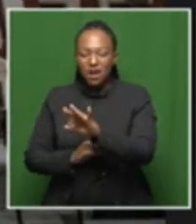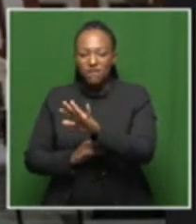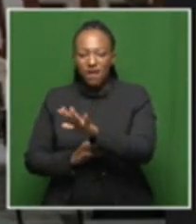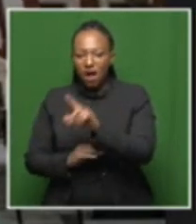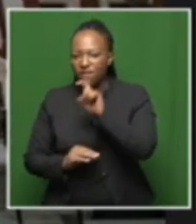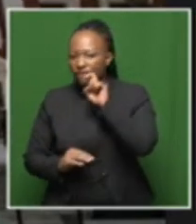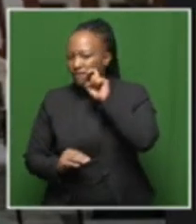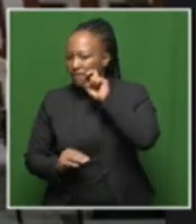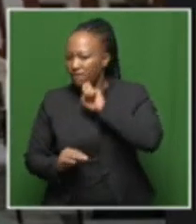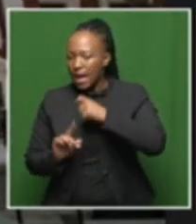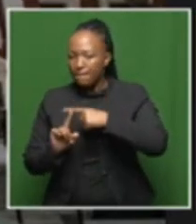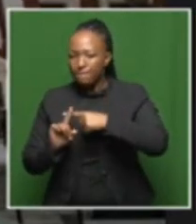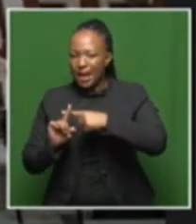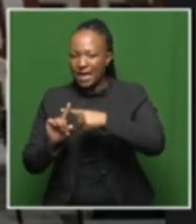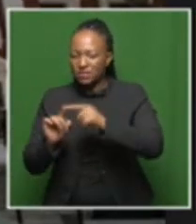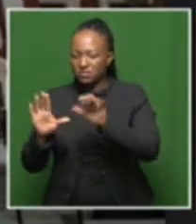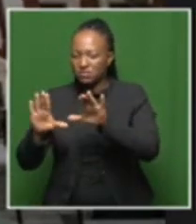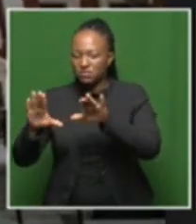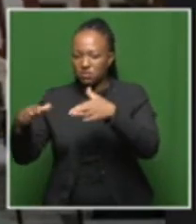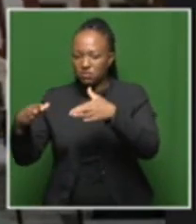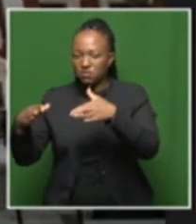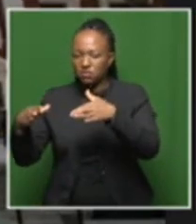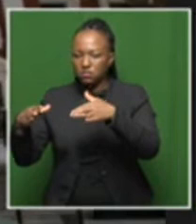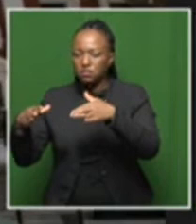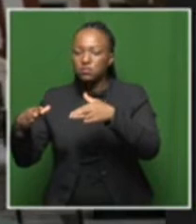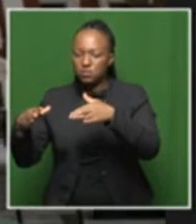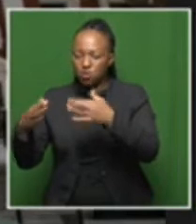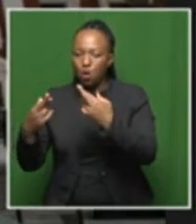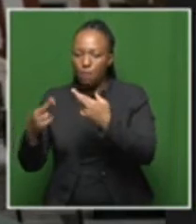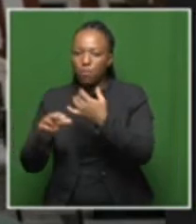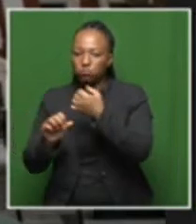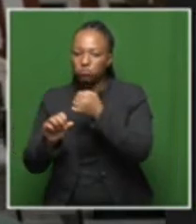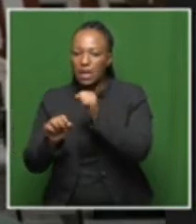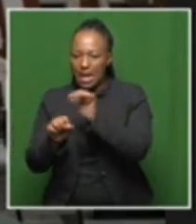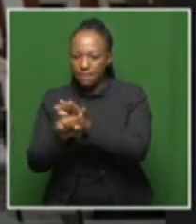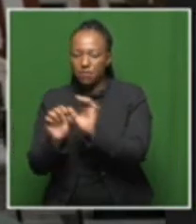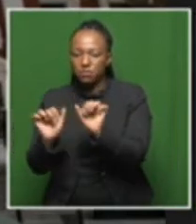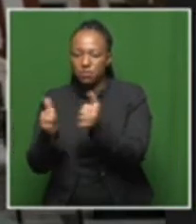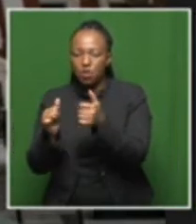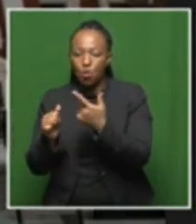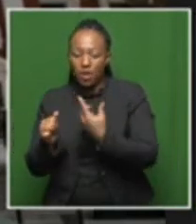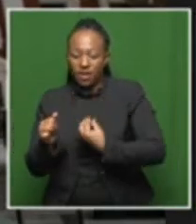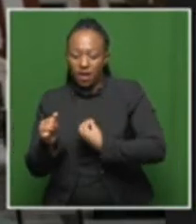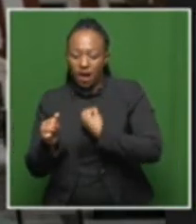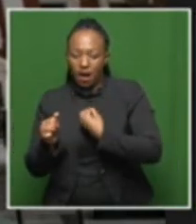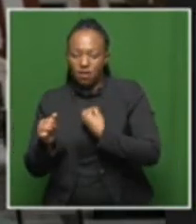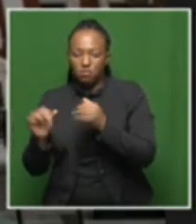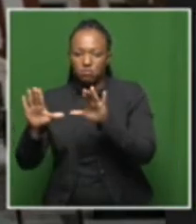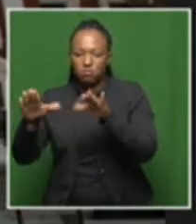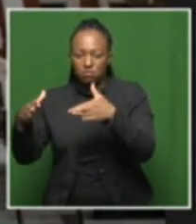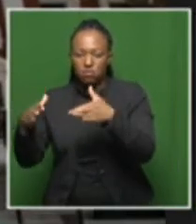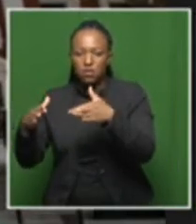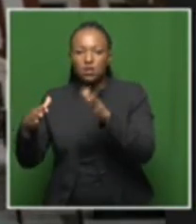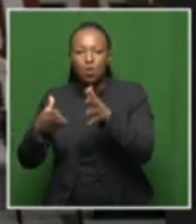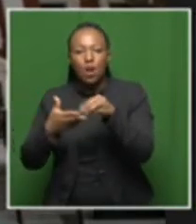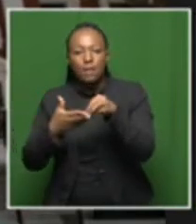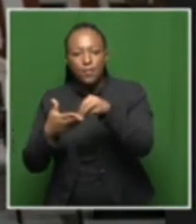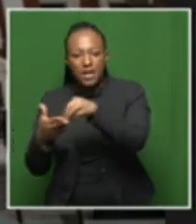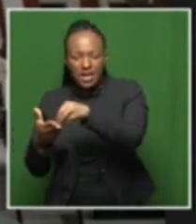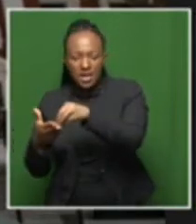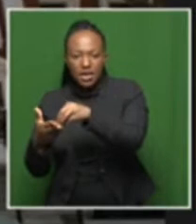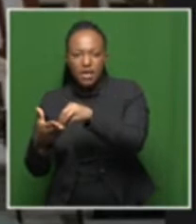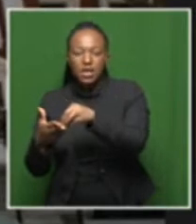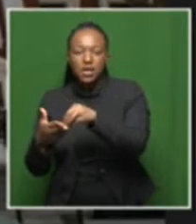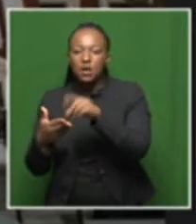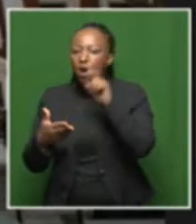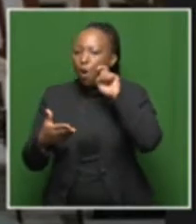more impetus. And indeed, we're hoping that this younger population will also be bringing their